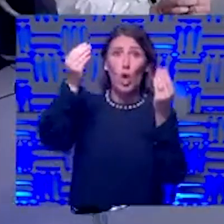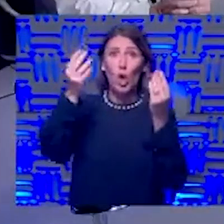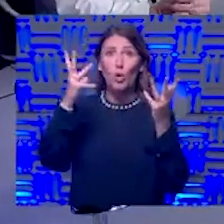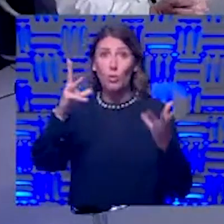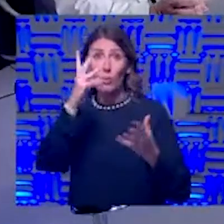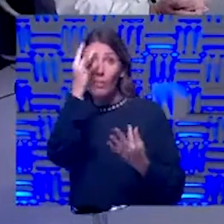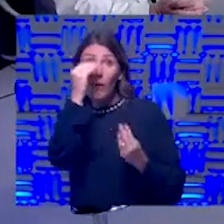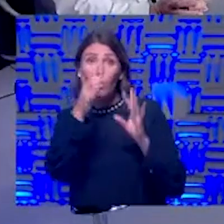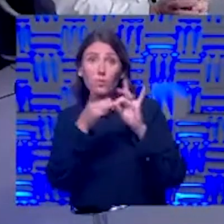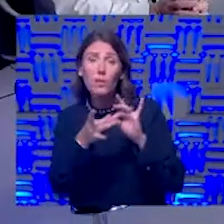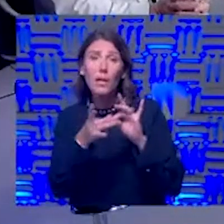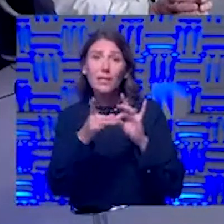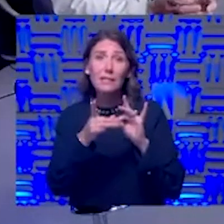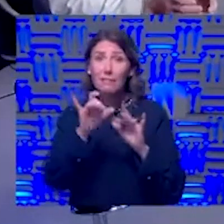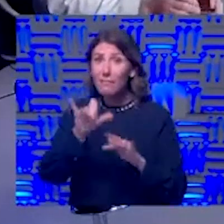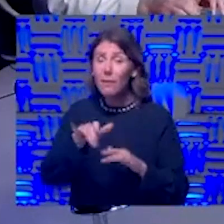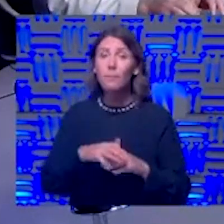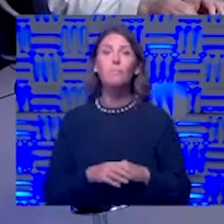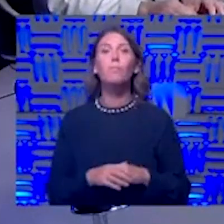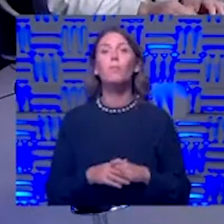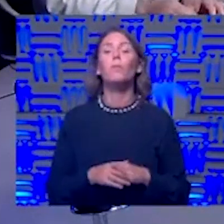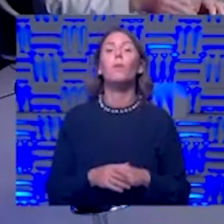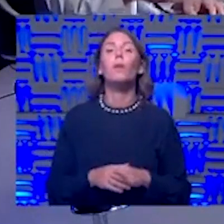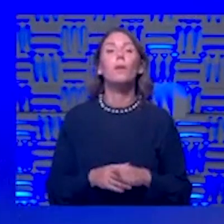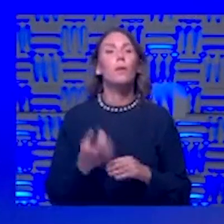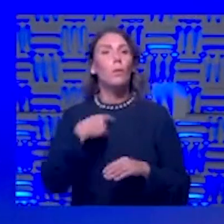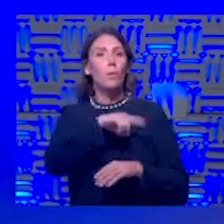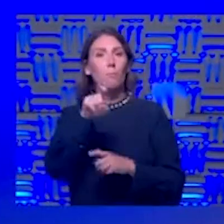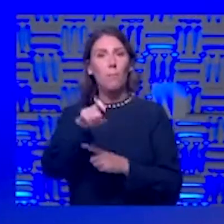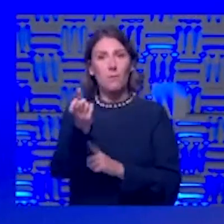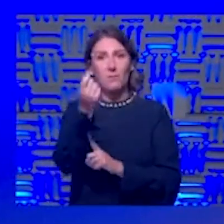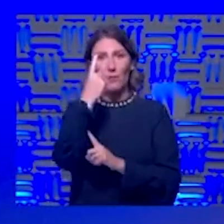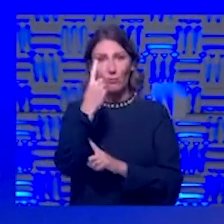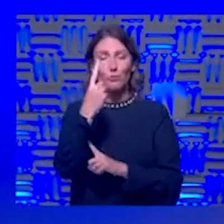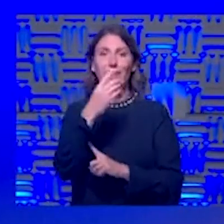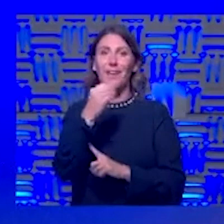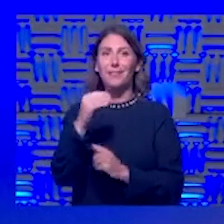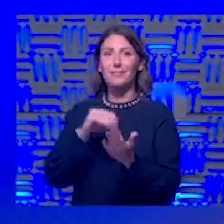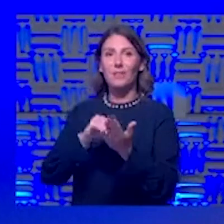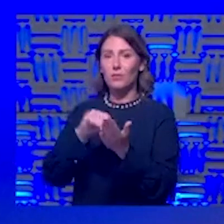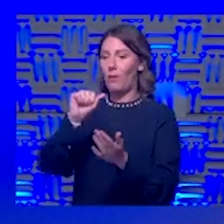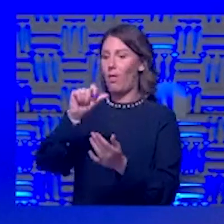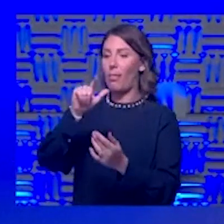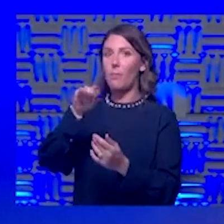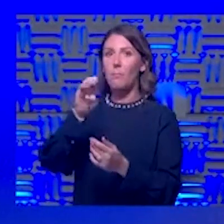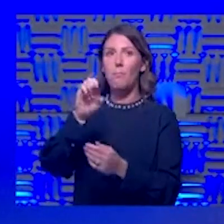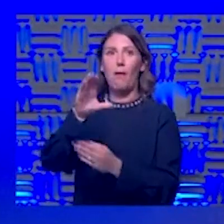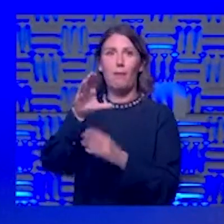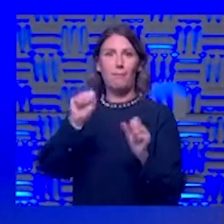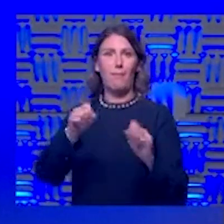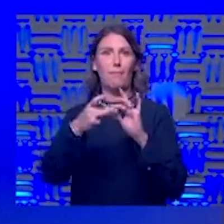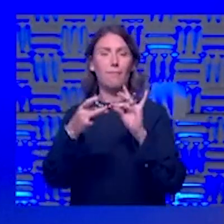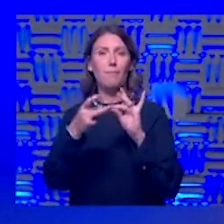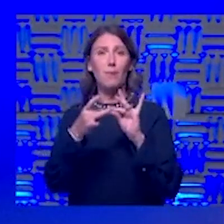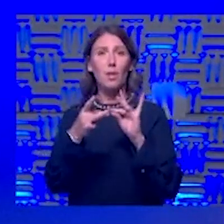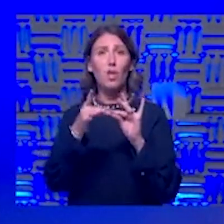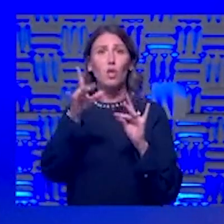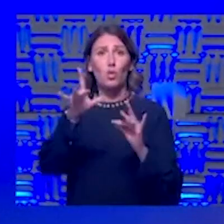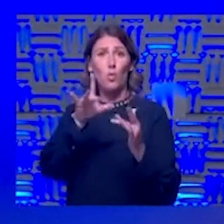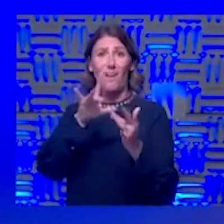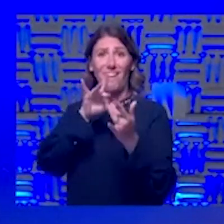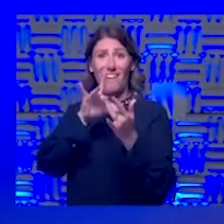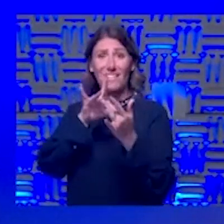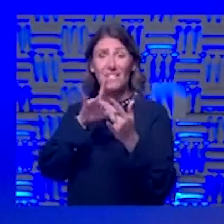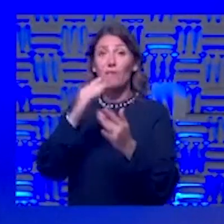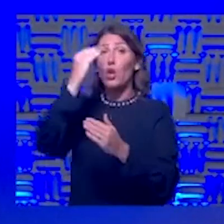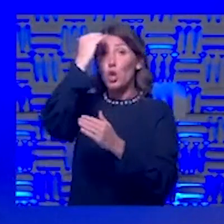your guys' thoughts? Well, I think we have to understand, and Dr. Ellerbeck can comment on this as well, are you a contact of a known case, or